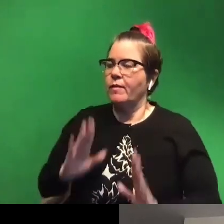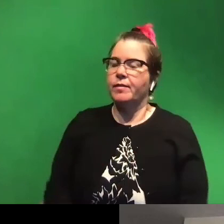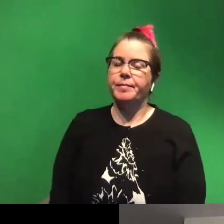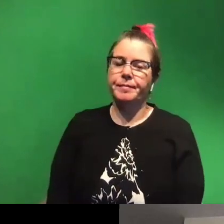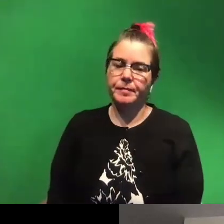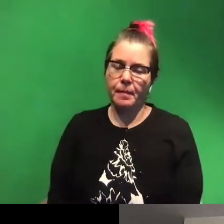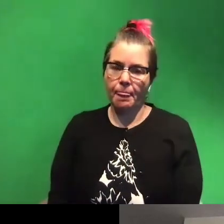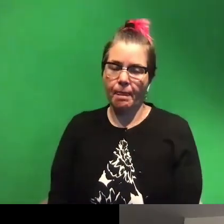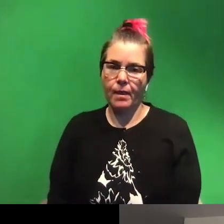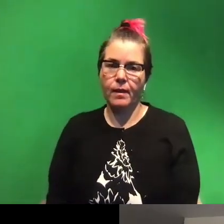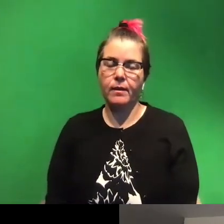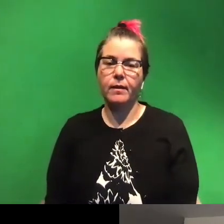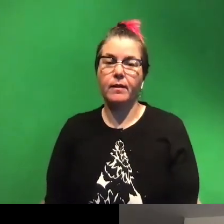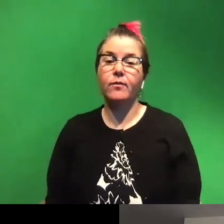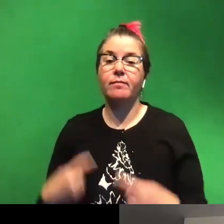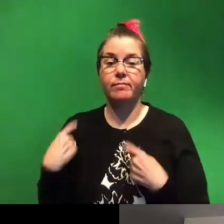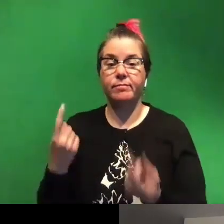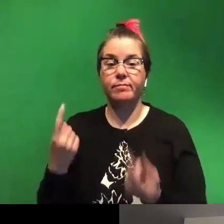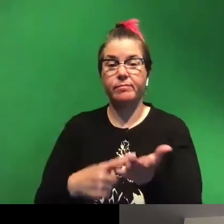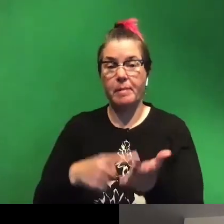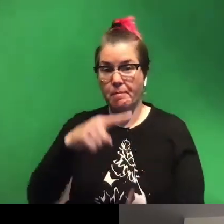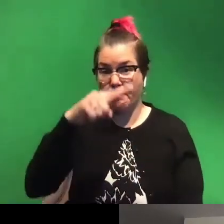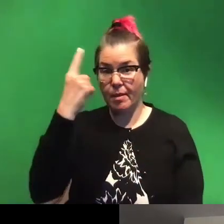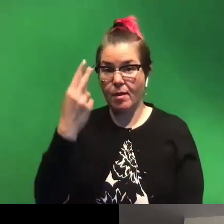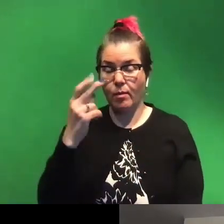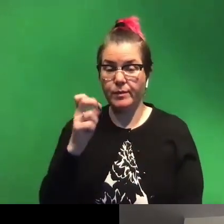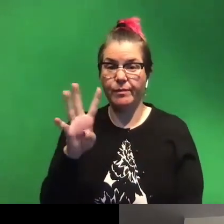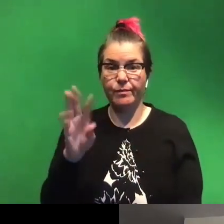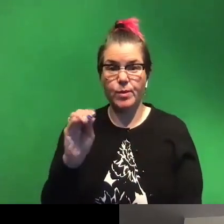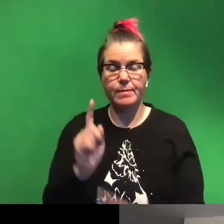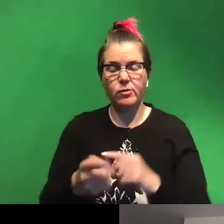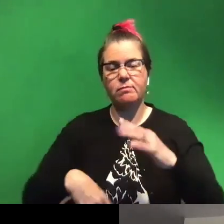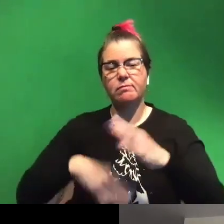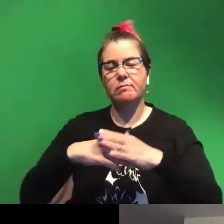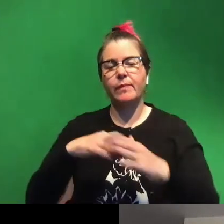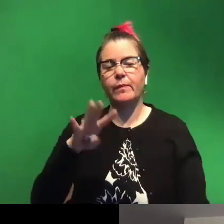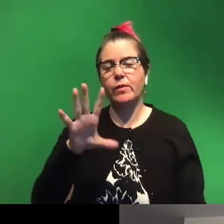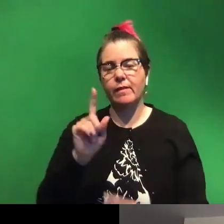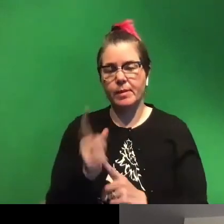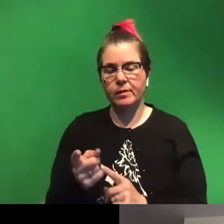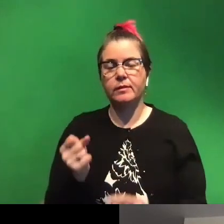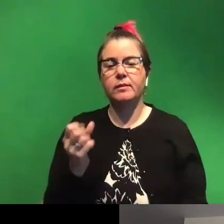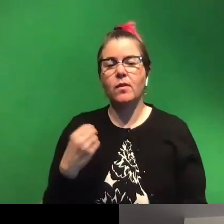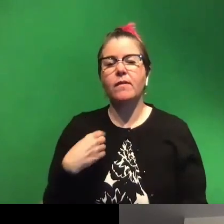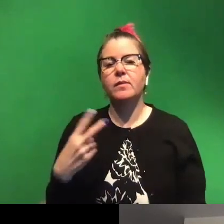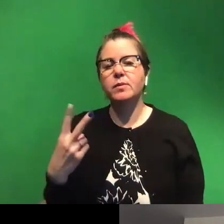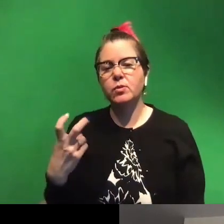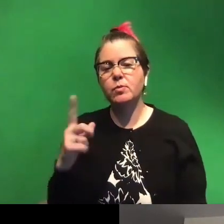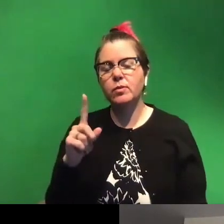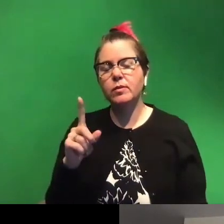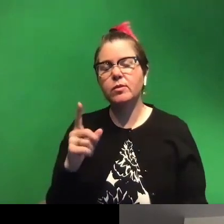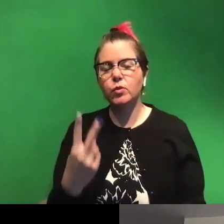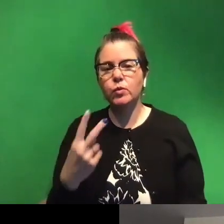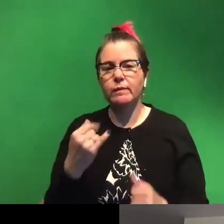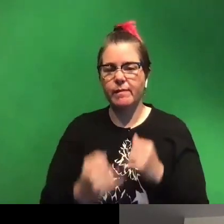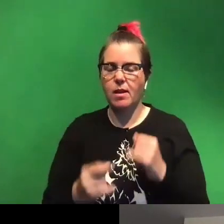So we've actually been talking about black holes for 40 minutes, and we try to keep these at 45. So I have a couple questions that I like to ask everybody